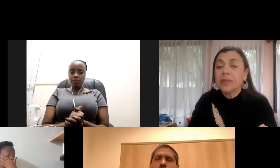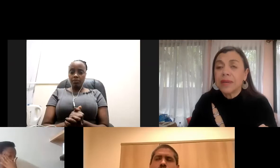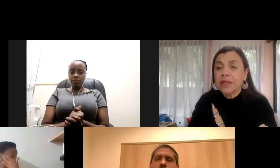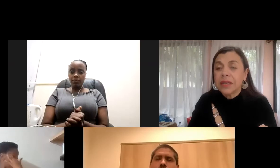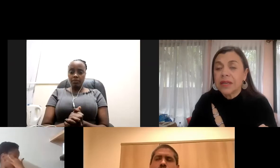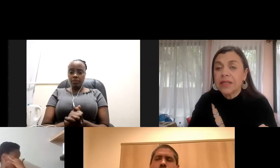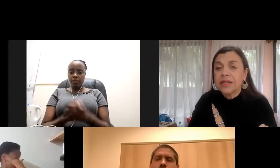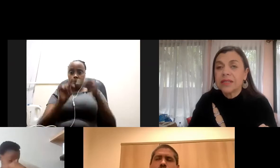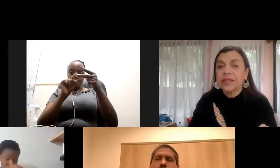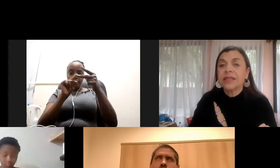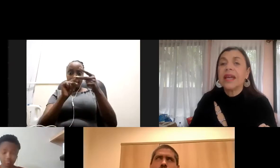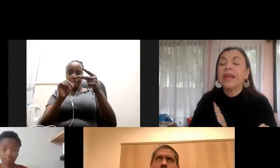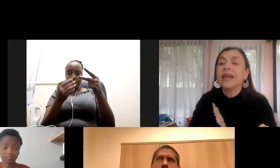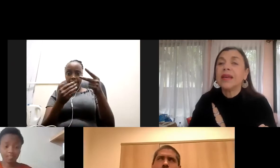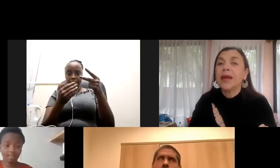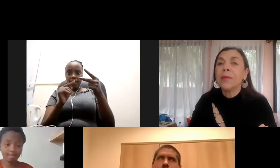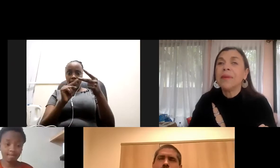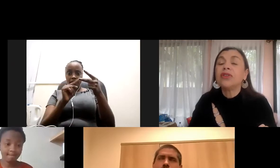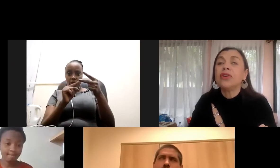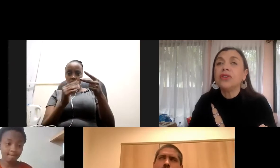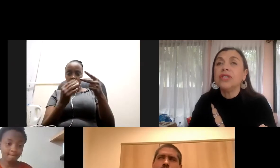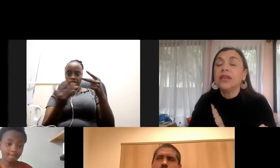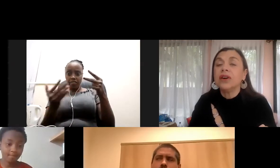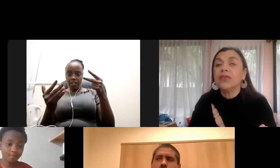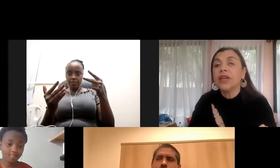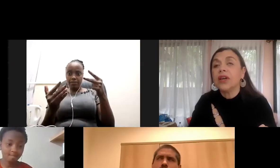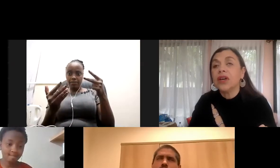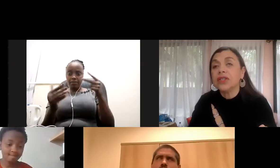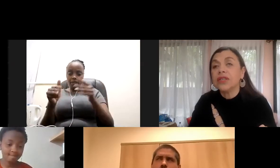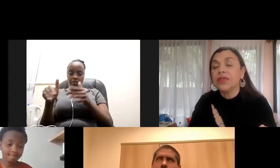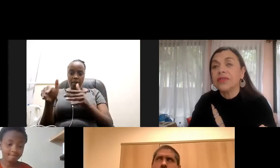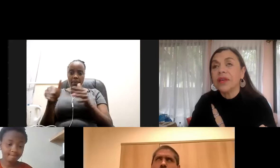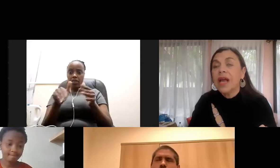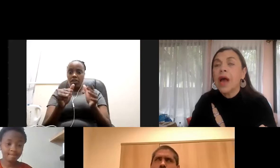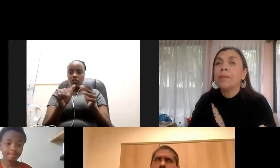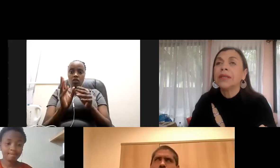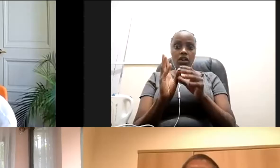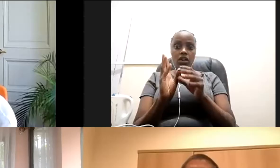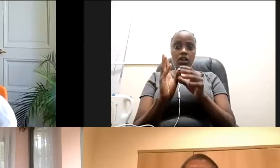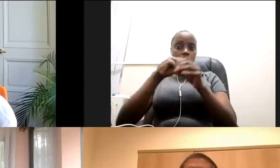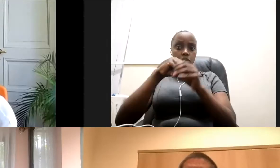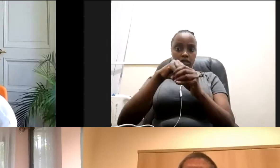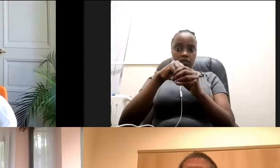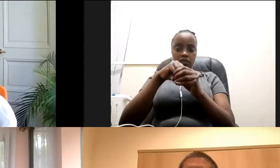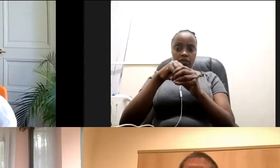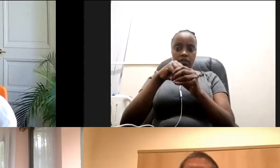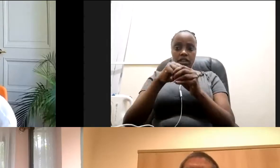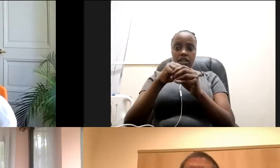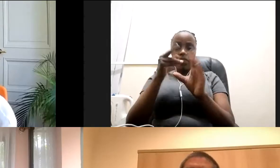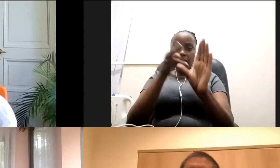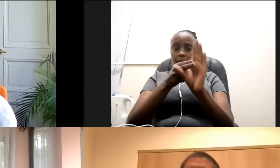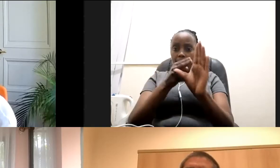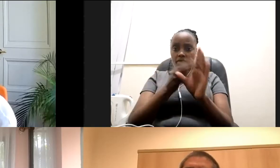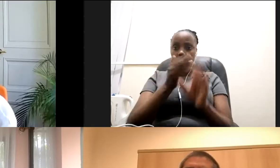Second aspect is the methodology of inclusive and participatory response to